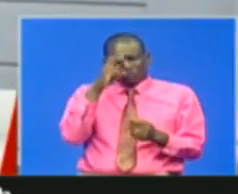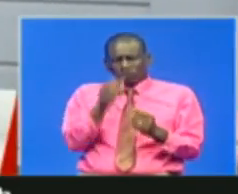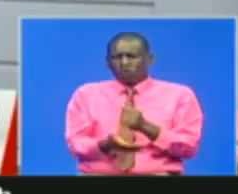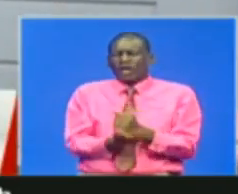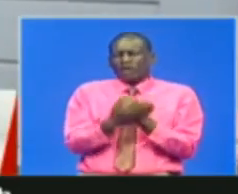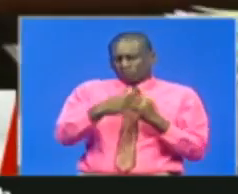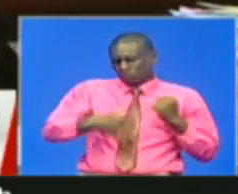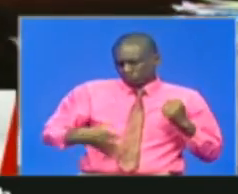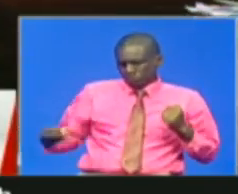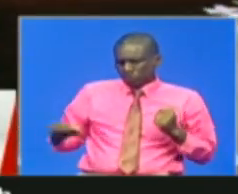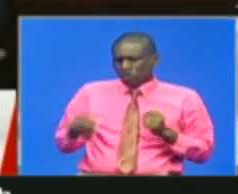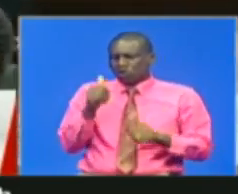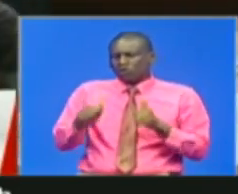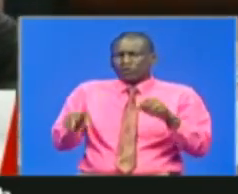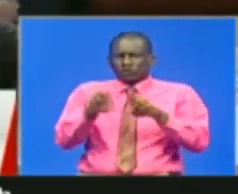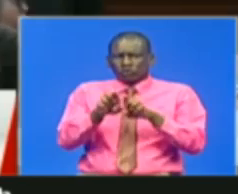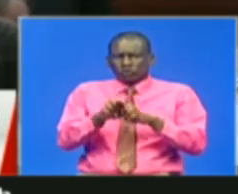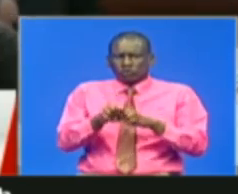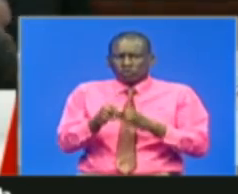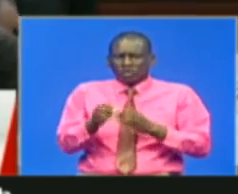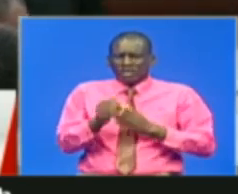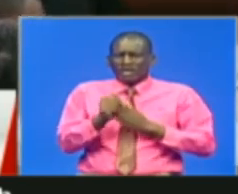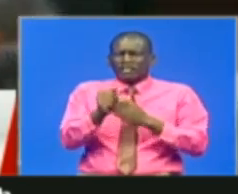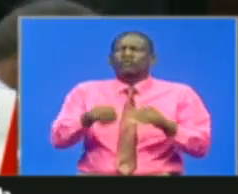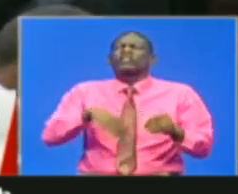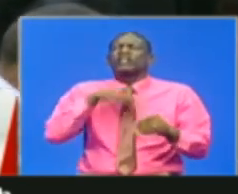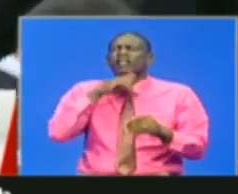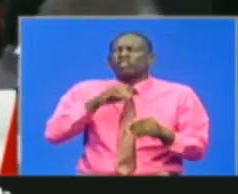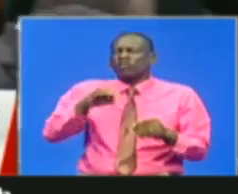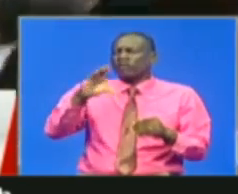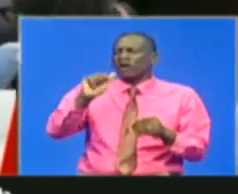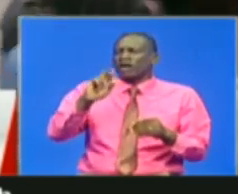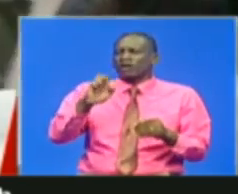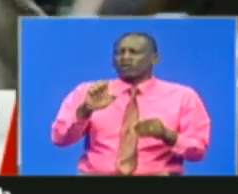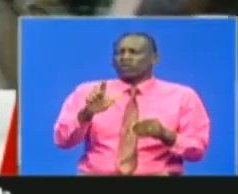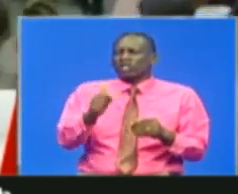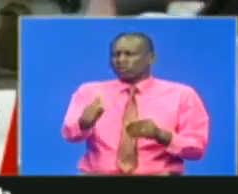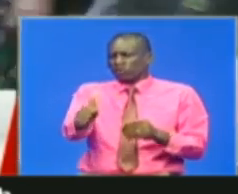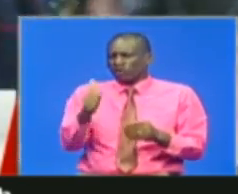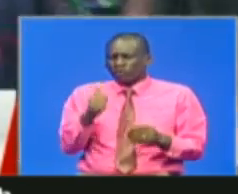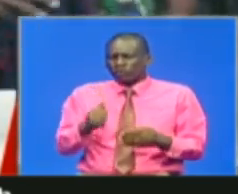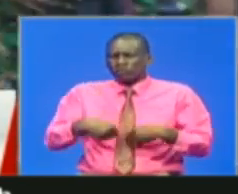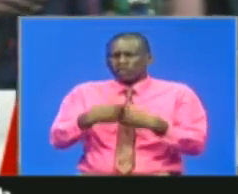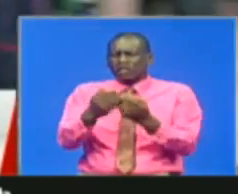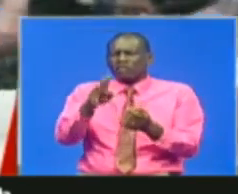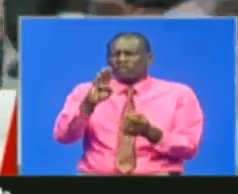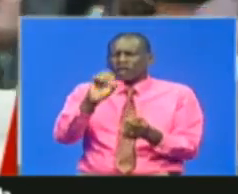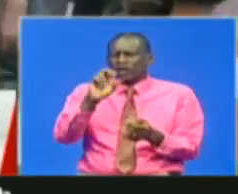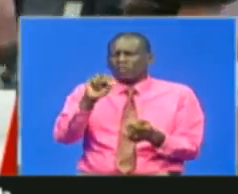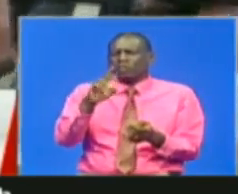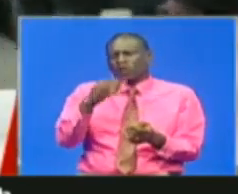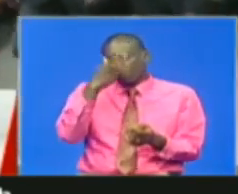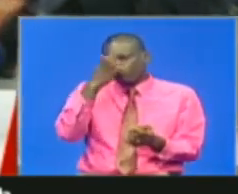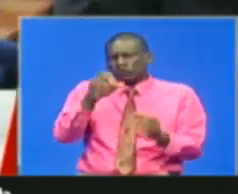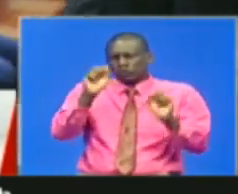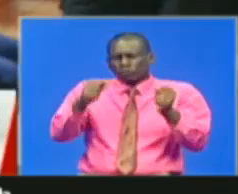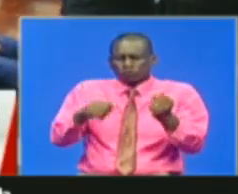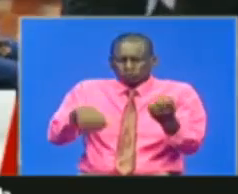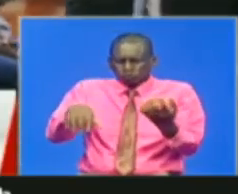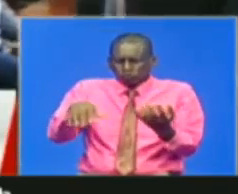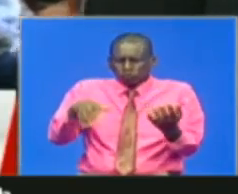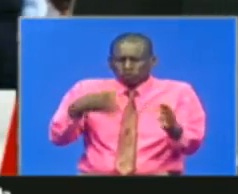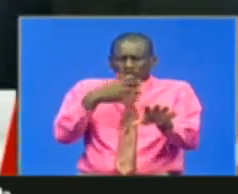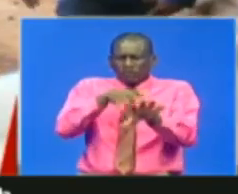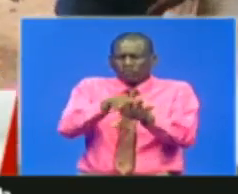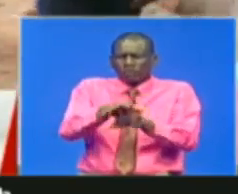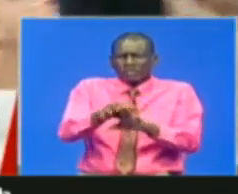abortion, which also resulted in death. They were denied bond on grounds that they might interfere with investigations and for their